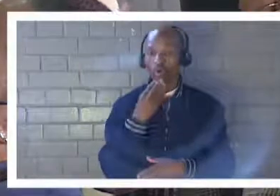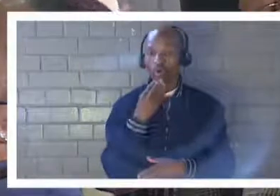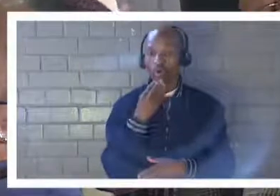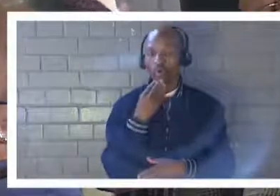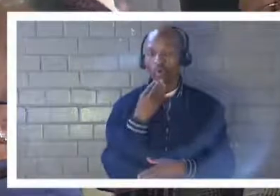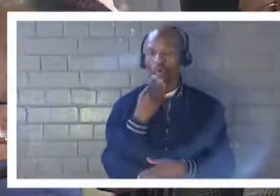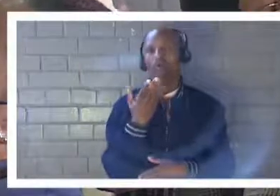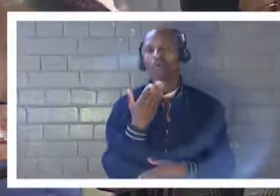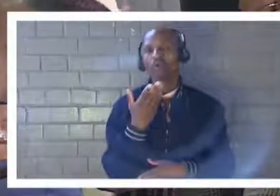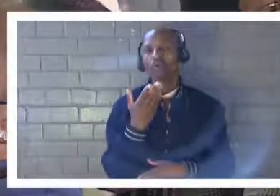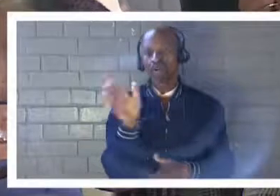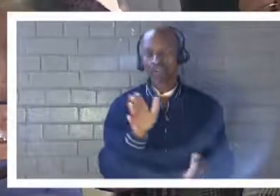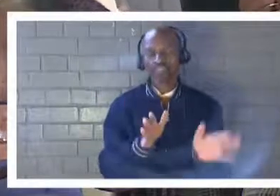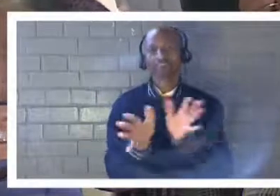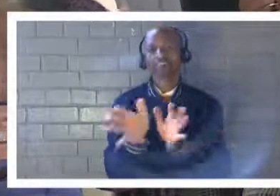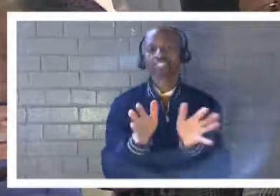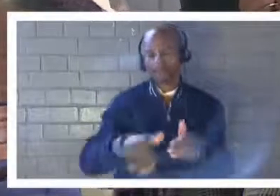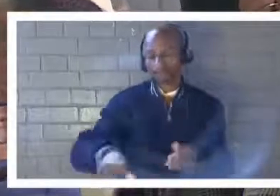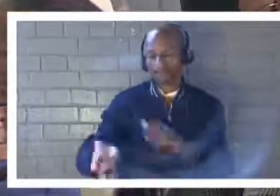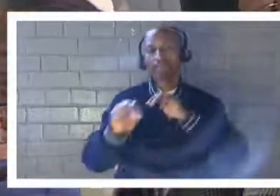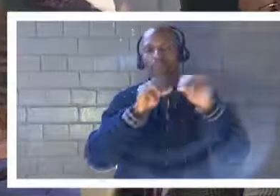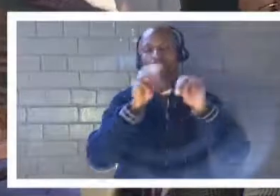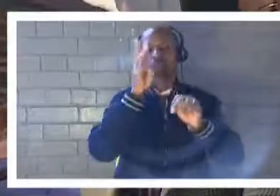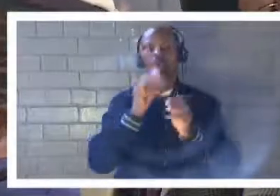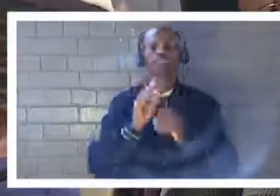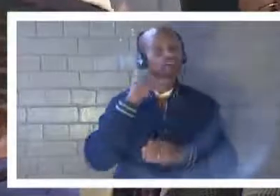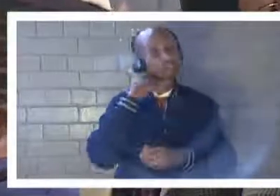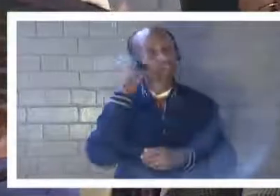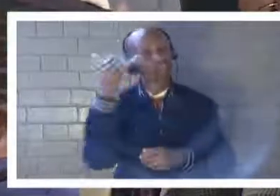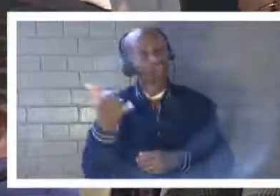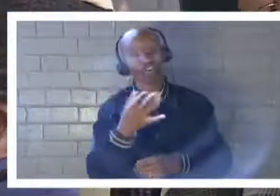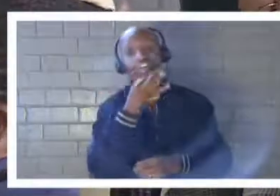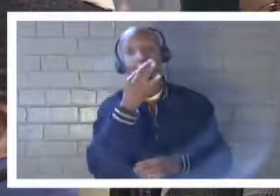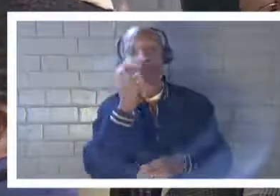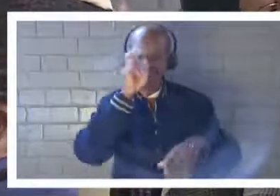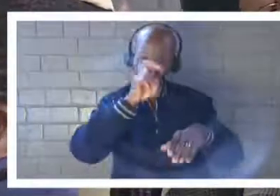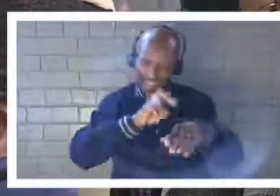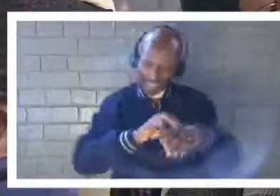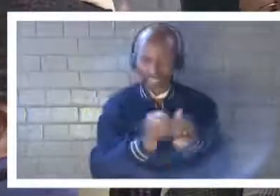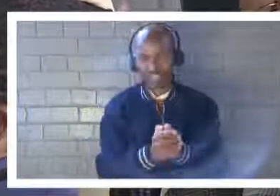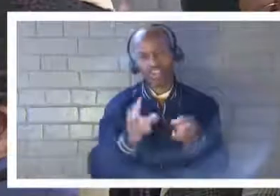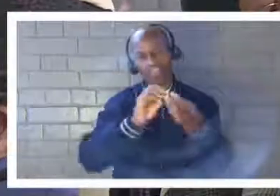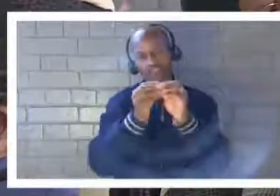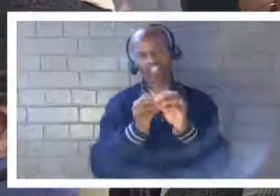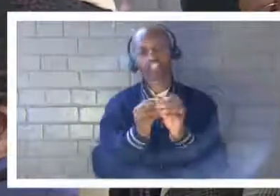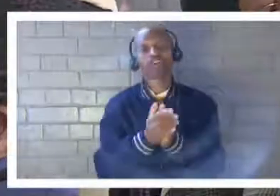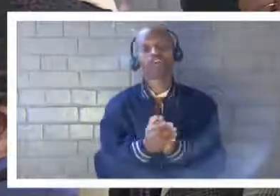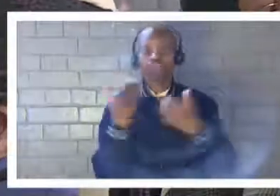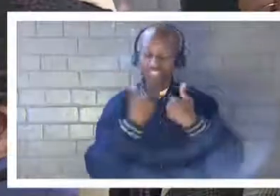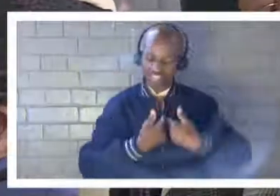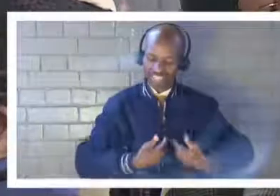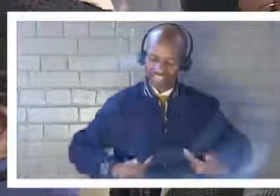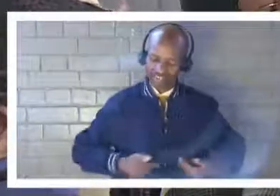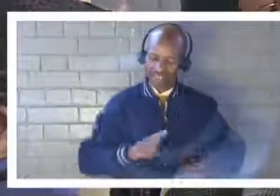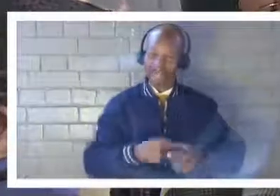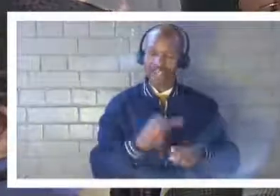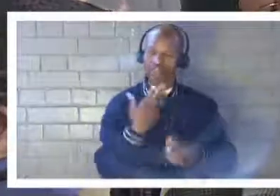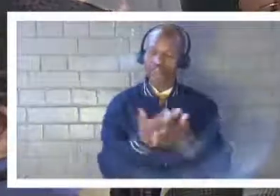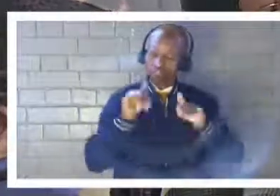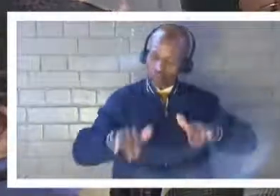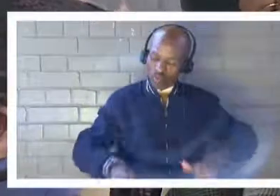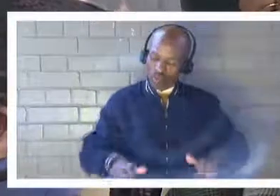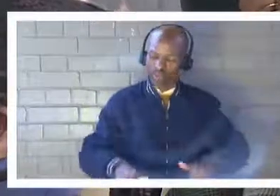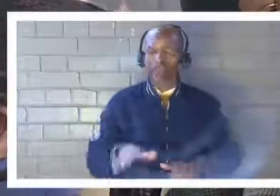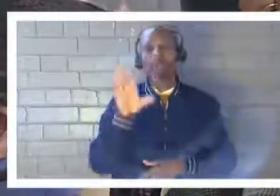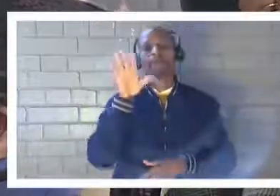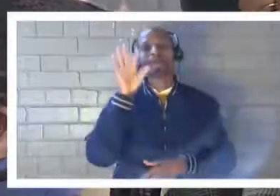whom as facility managers will be able to call and say, I'm in need of a steam trap on Sunday. If I need a steam trap on Sunday, it means I have to wait for